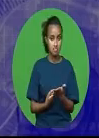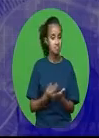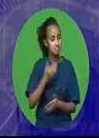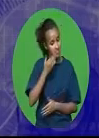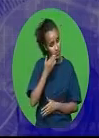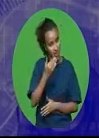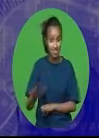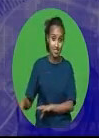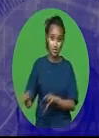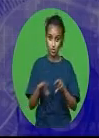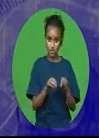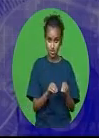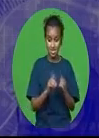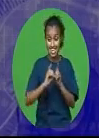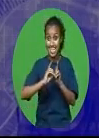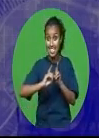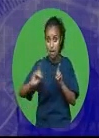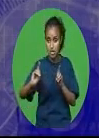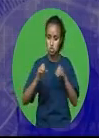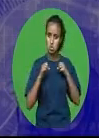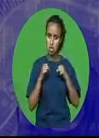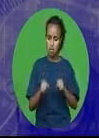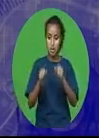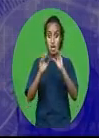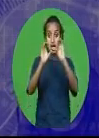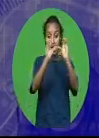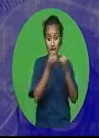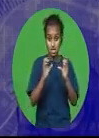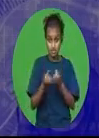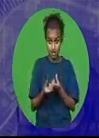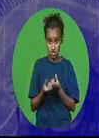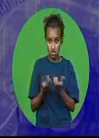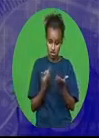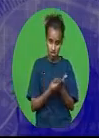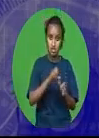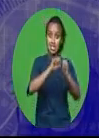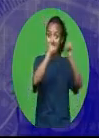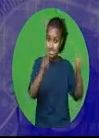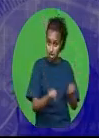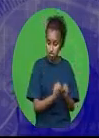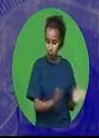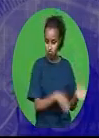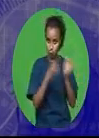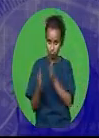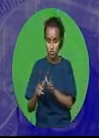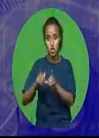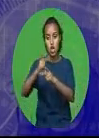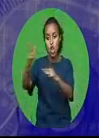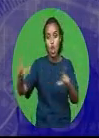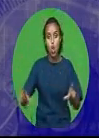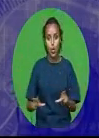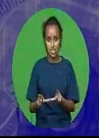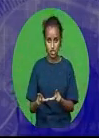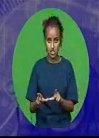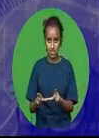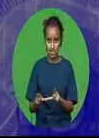Well, students, dimensions can be classified as size dimensions and location